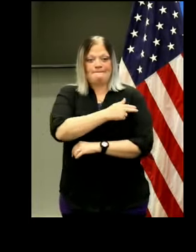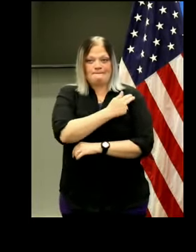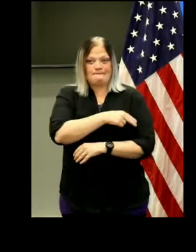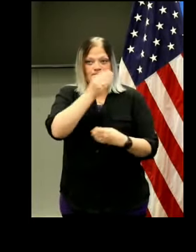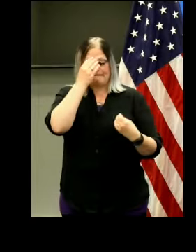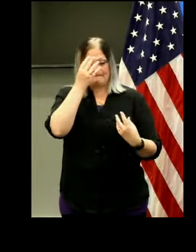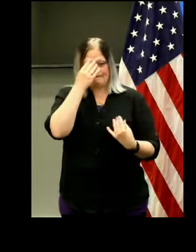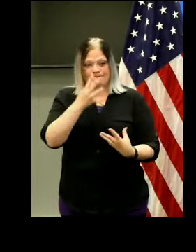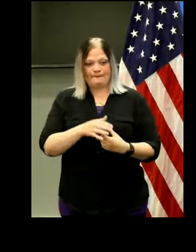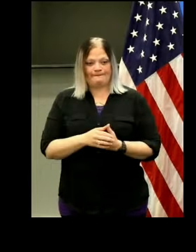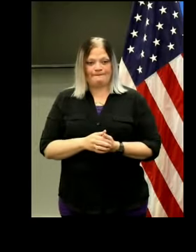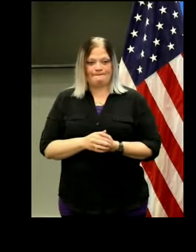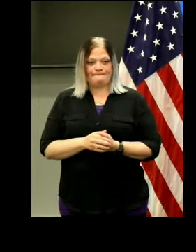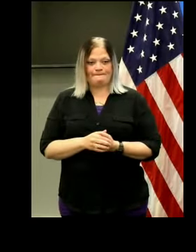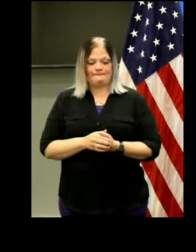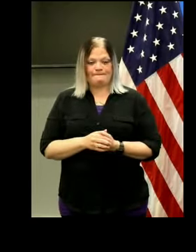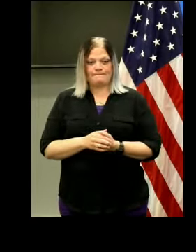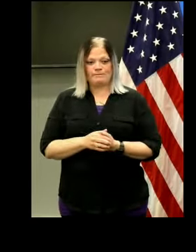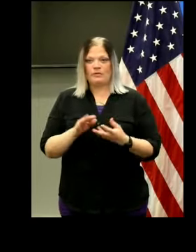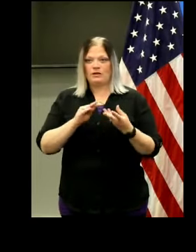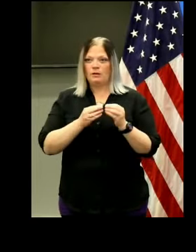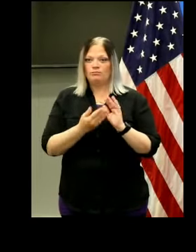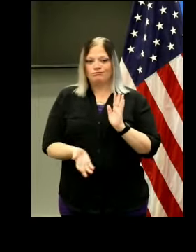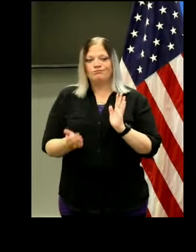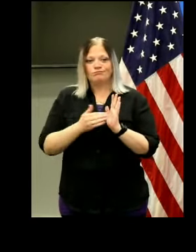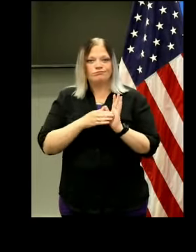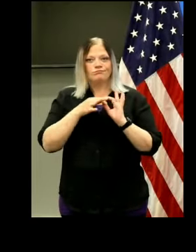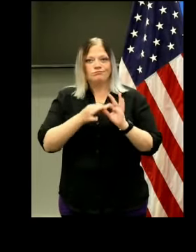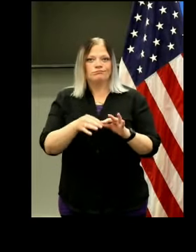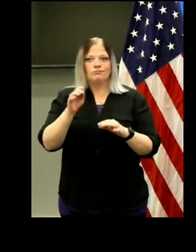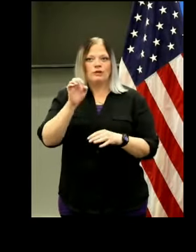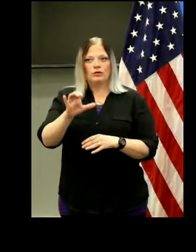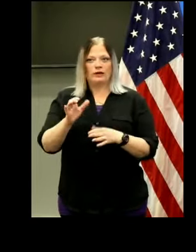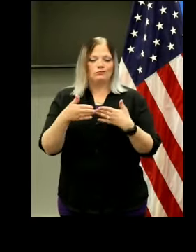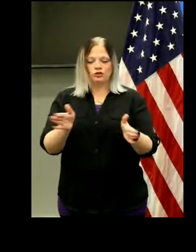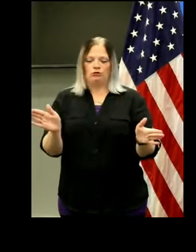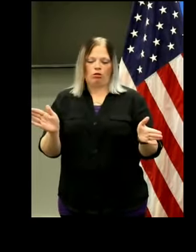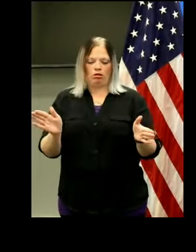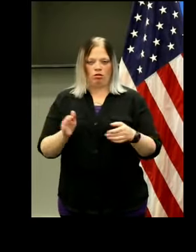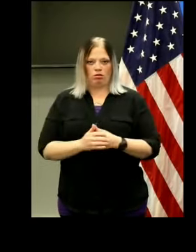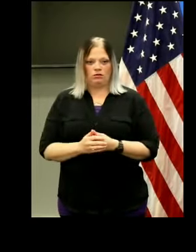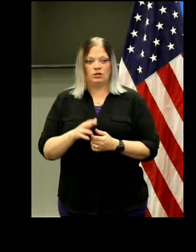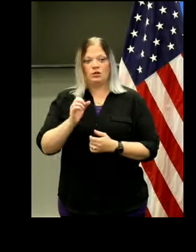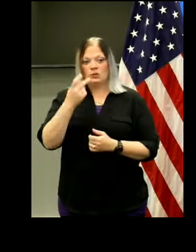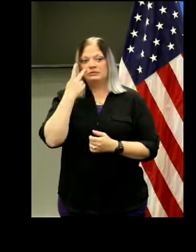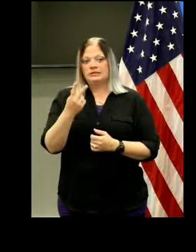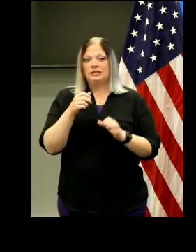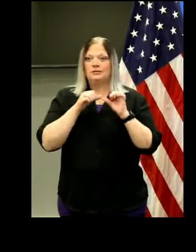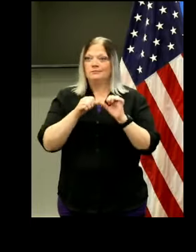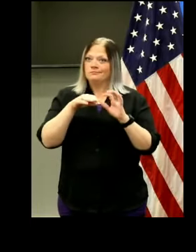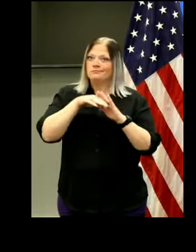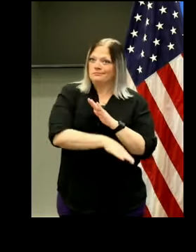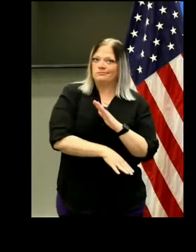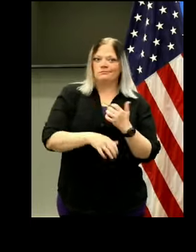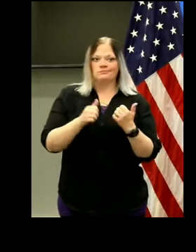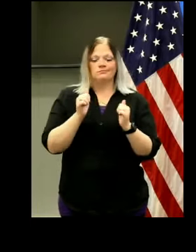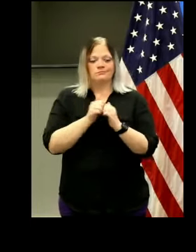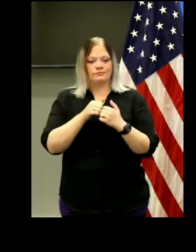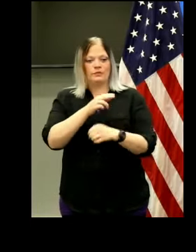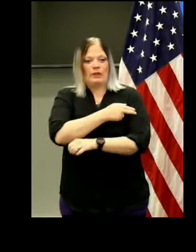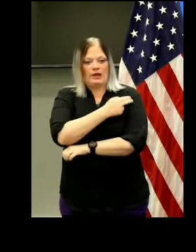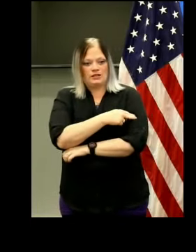Hospitalization data, and here's the numbers once again with regards to Erie County in general. You see the continued drop with regards